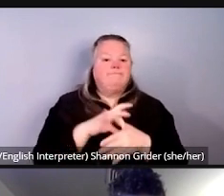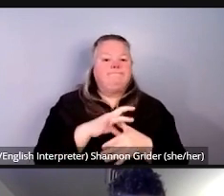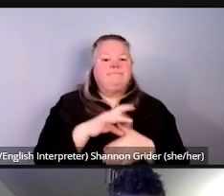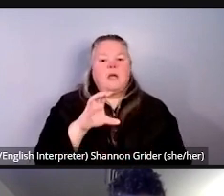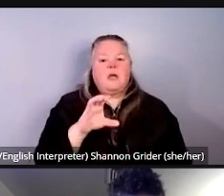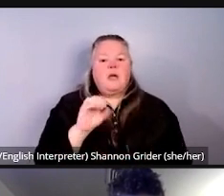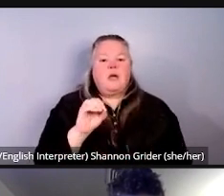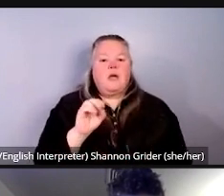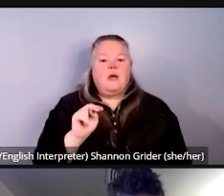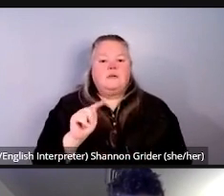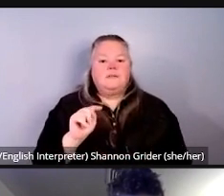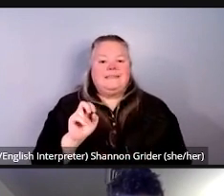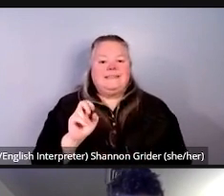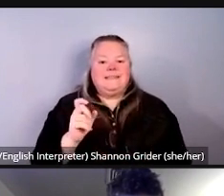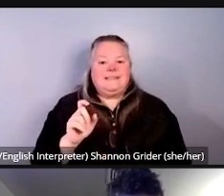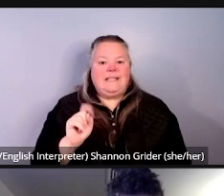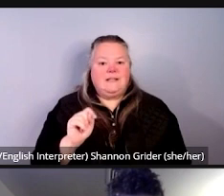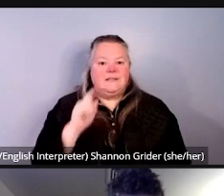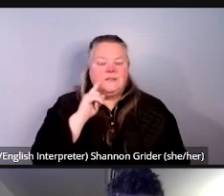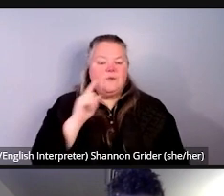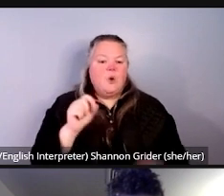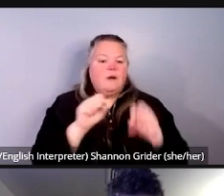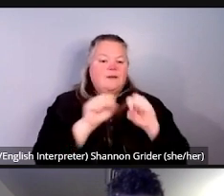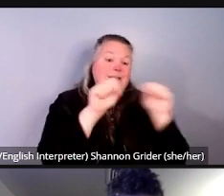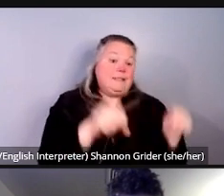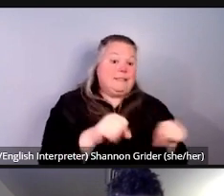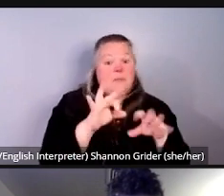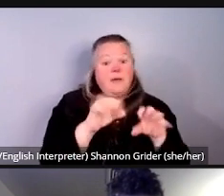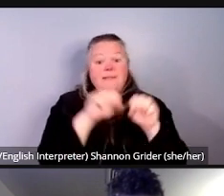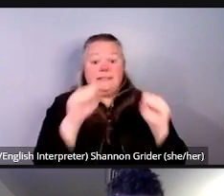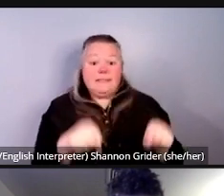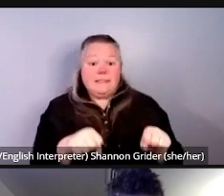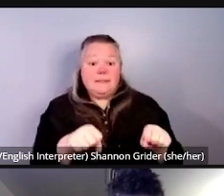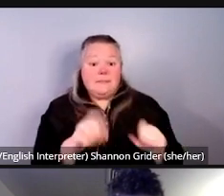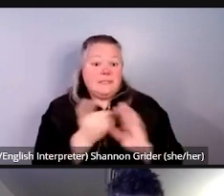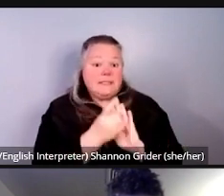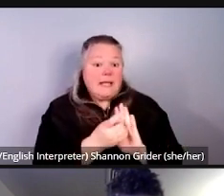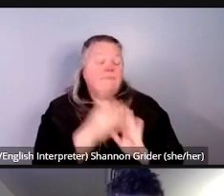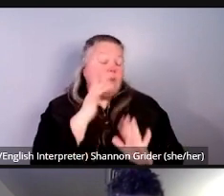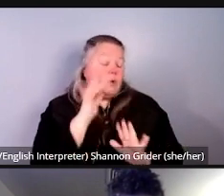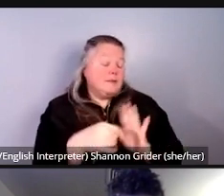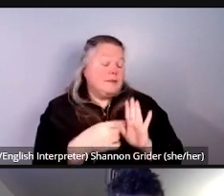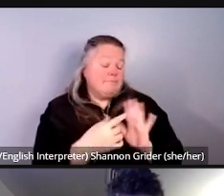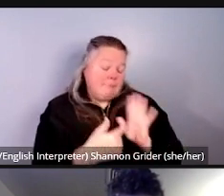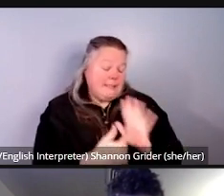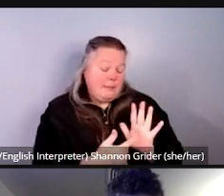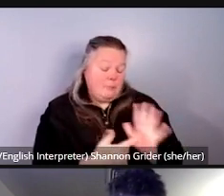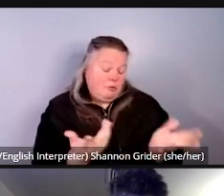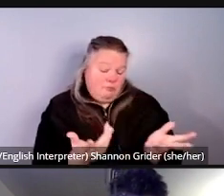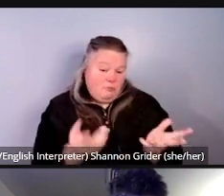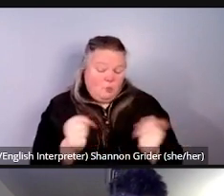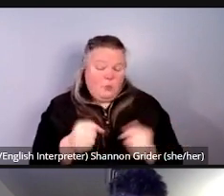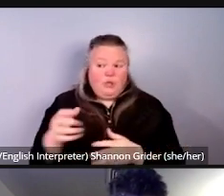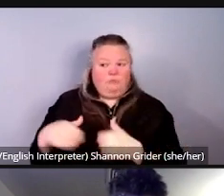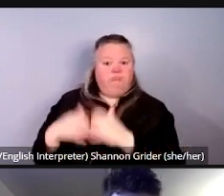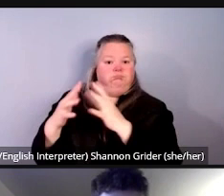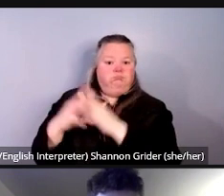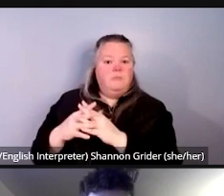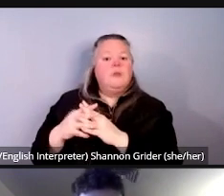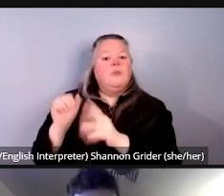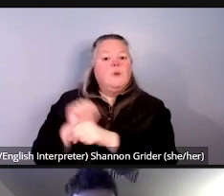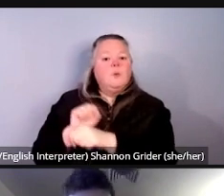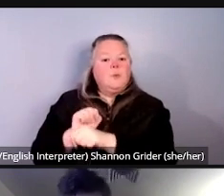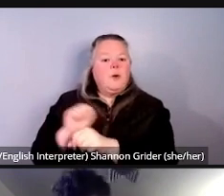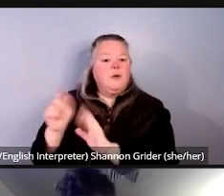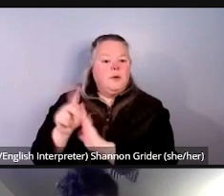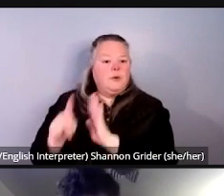what potentially the system of systems design might be that's going to come out of that working group. So know that this